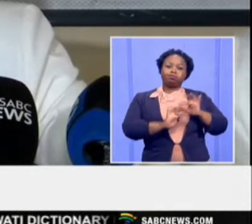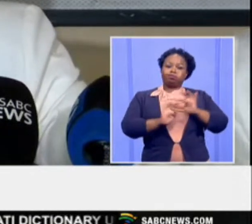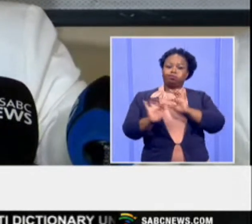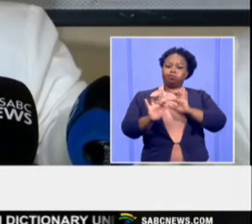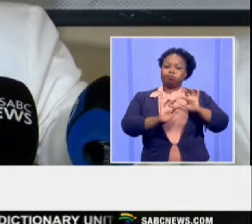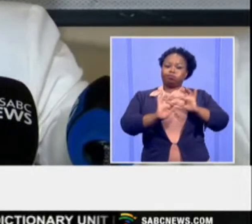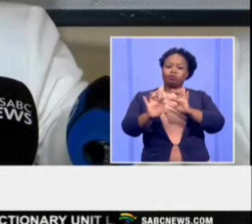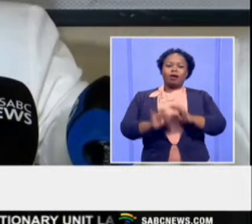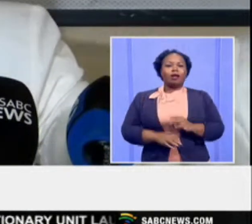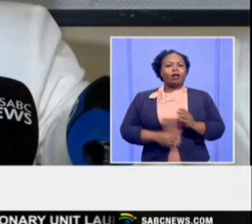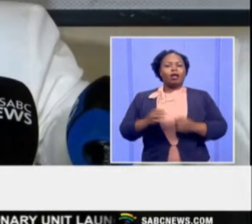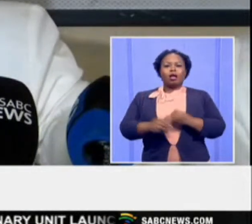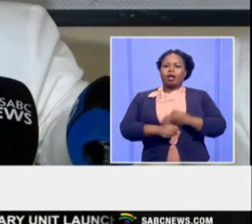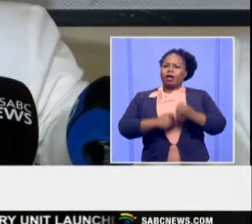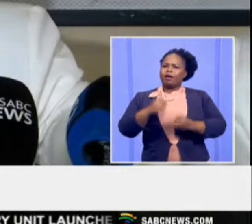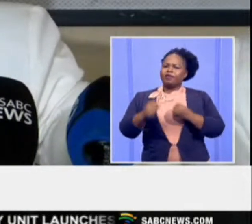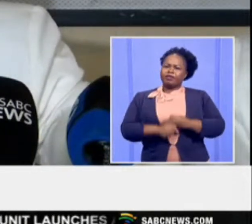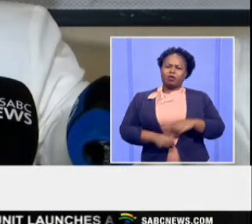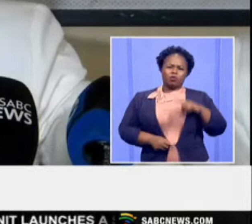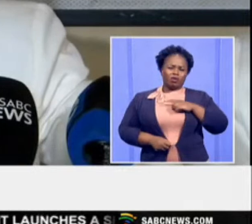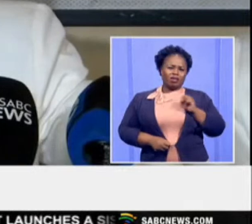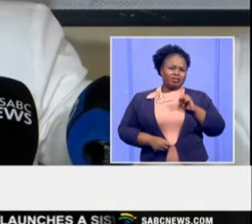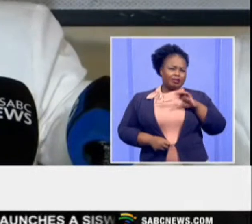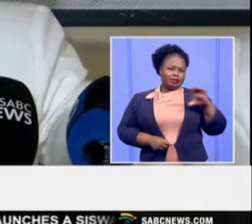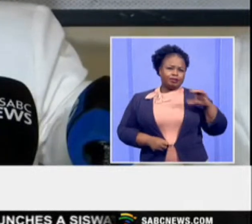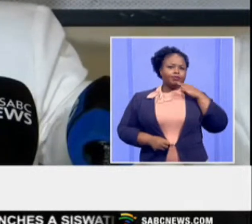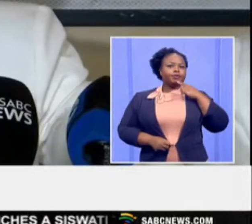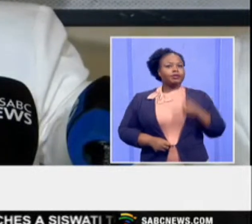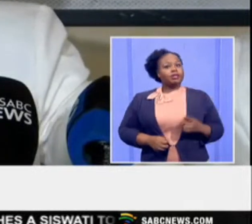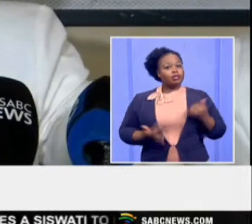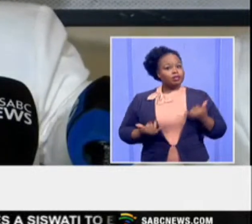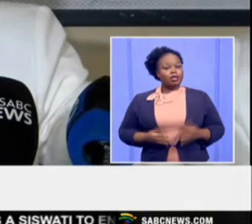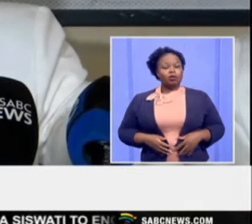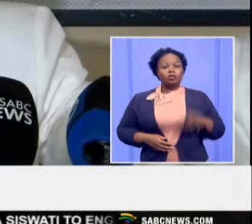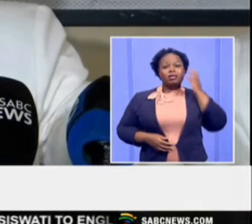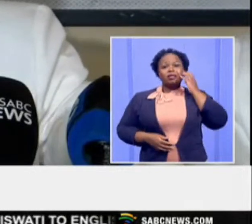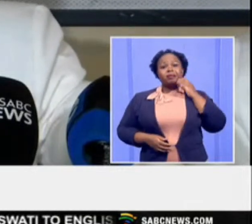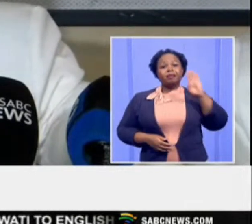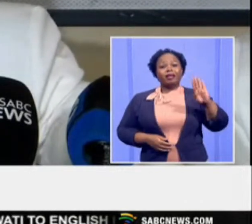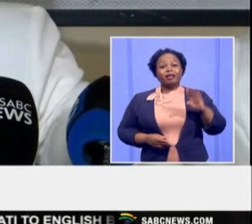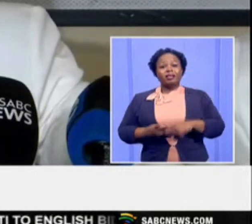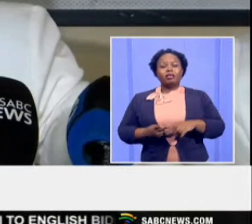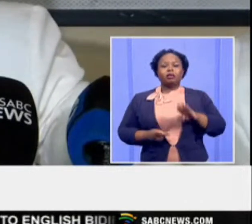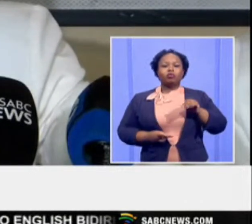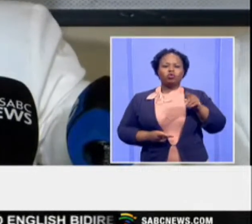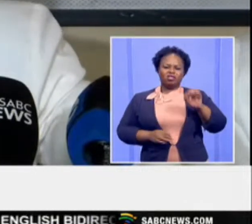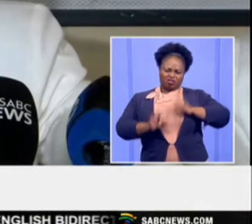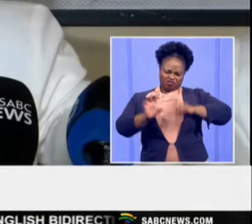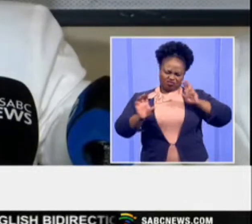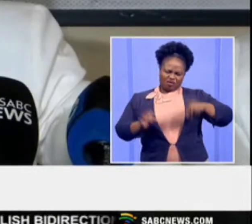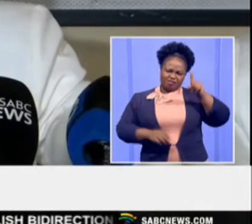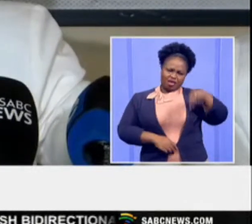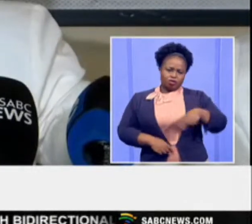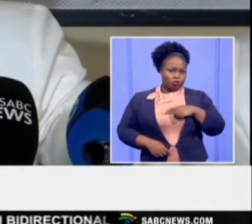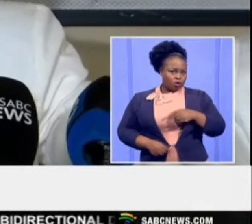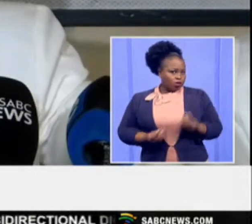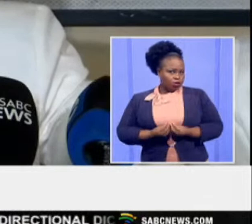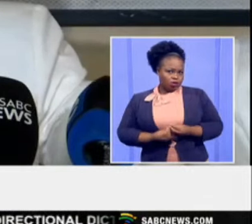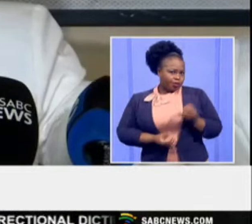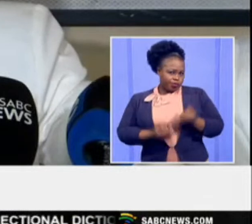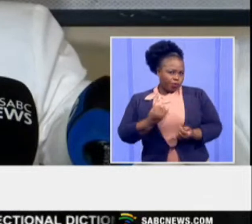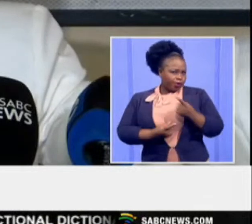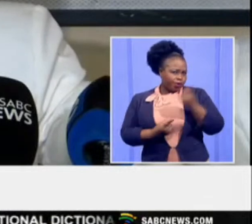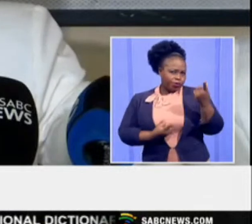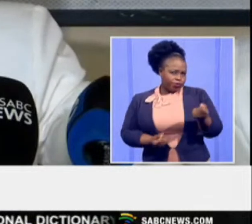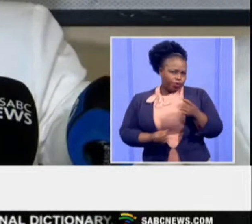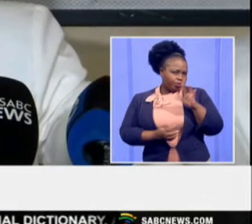in, year out. Hence, even in SRC, we said that Plate Zimande and Buti Manamela must resign because there is something wrong which they are doing in